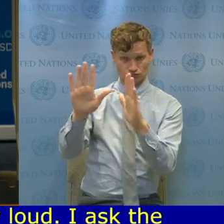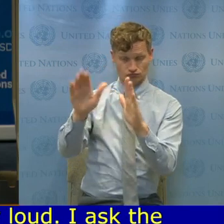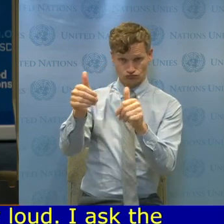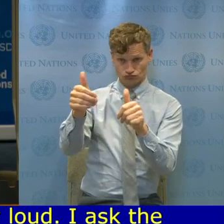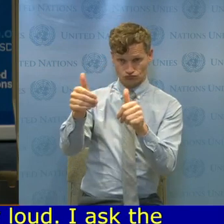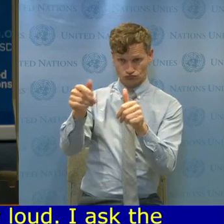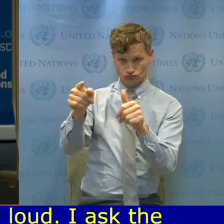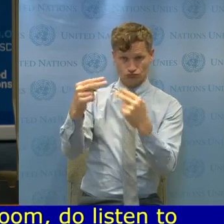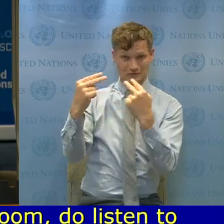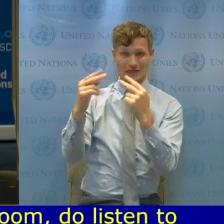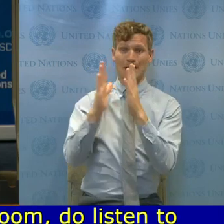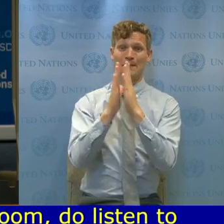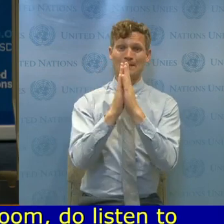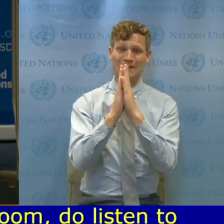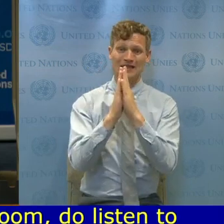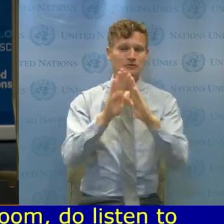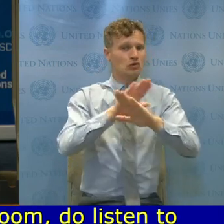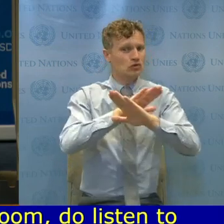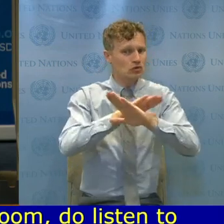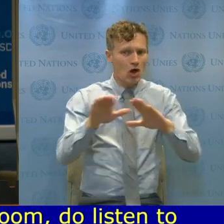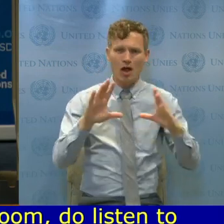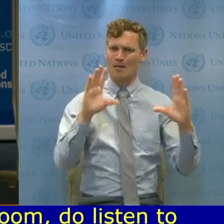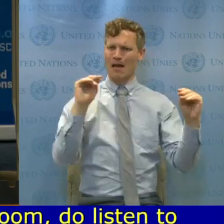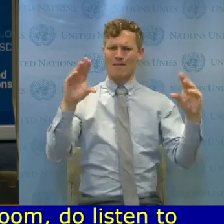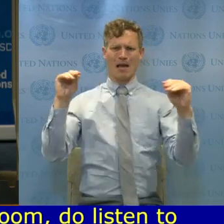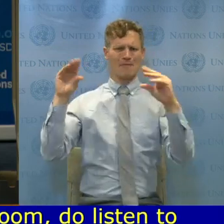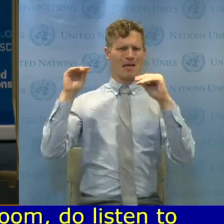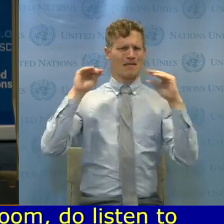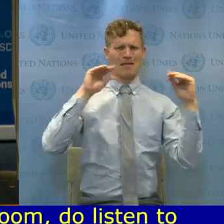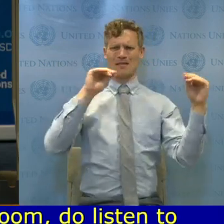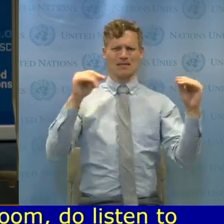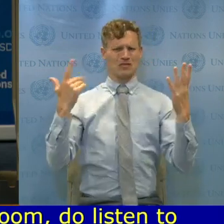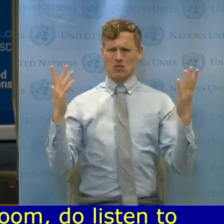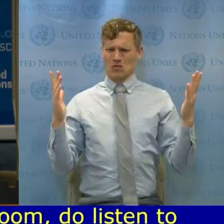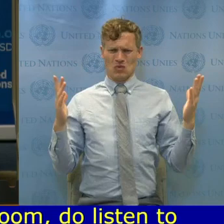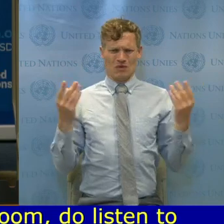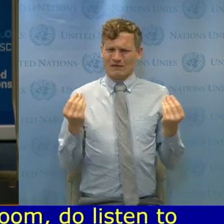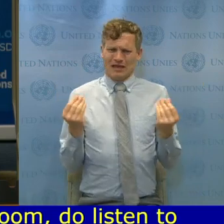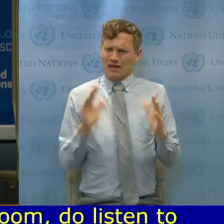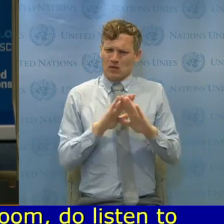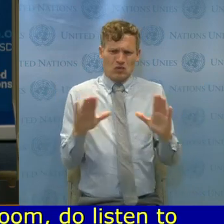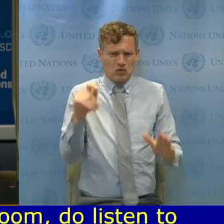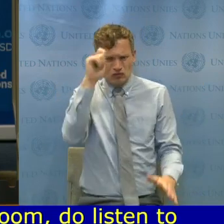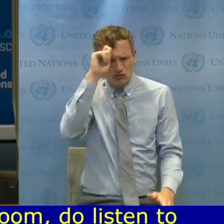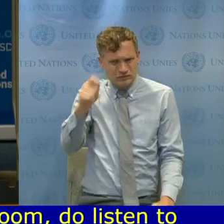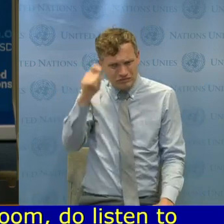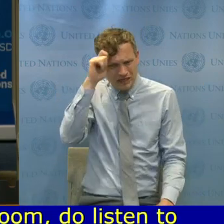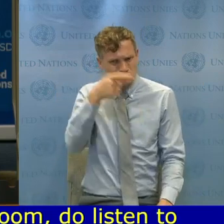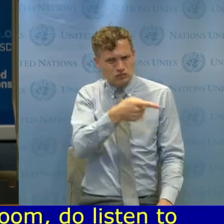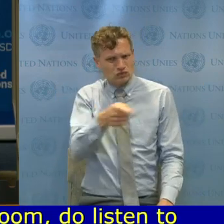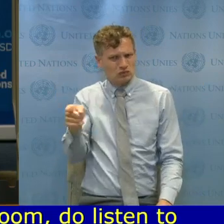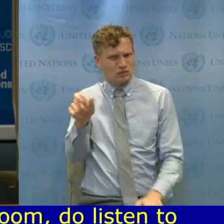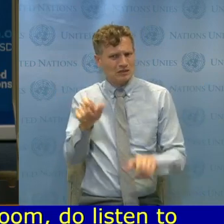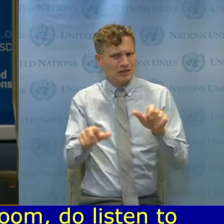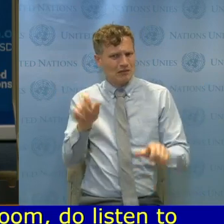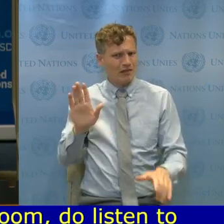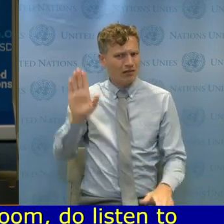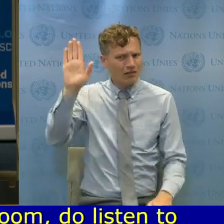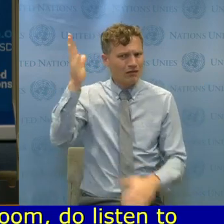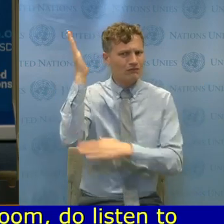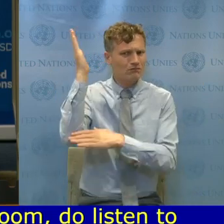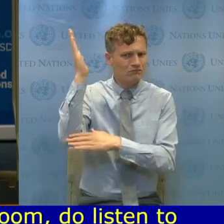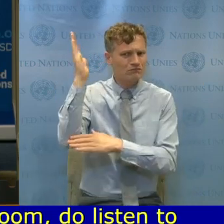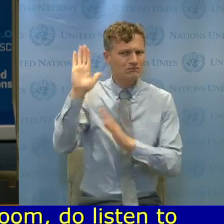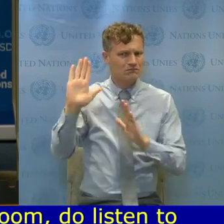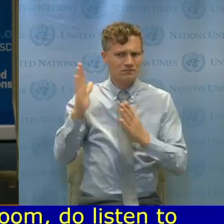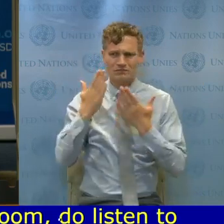please don't speak loudly, because it is really not respectful to the other delegates. Thank you very much. And I would like to give